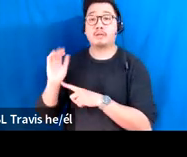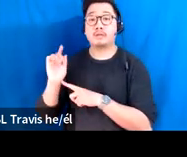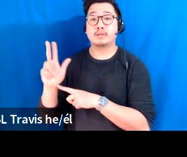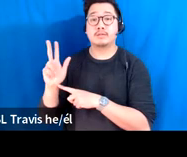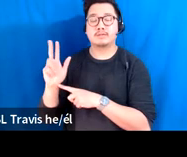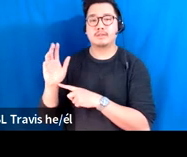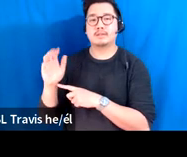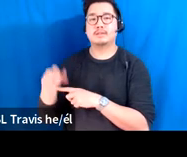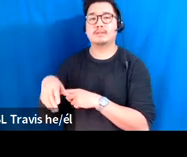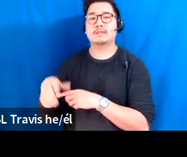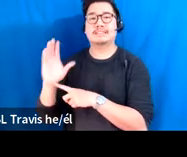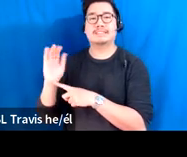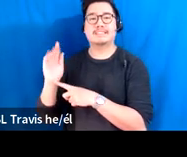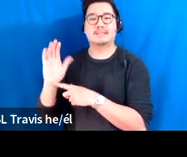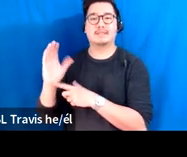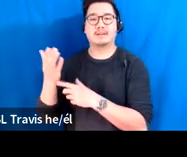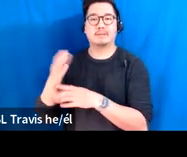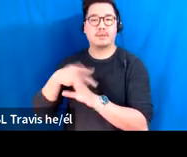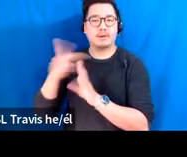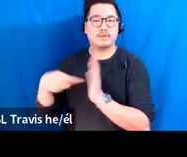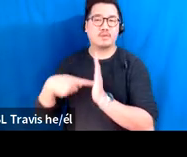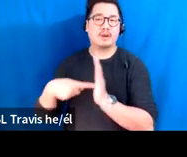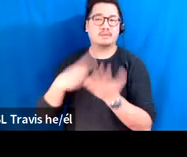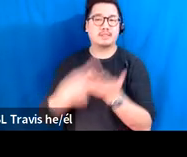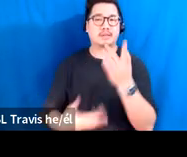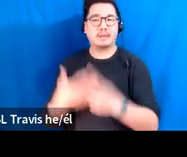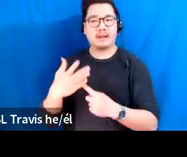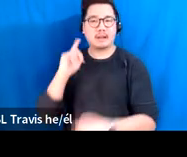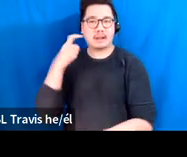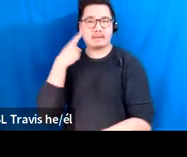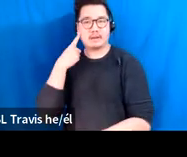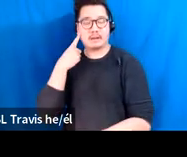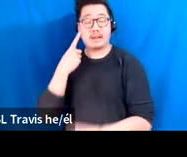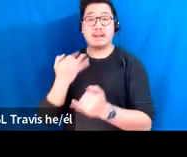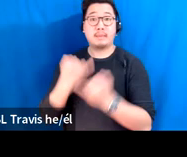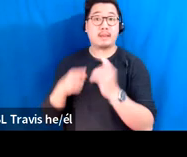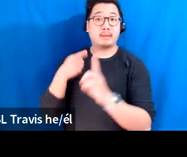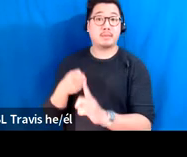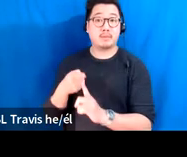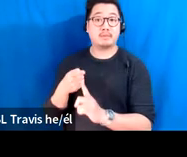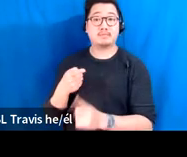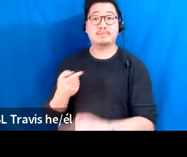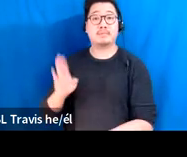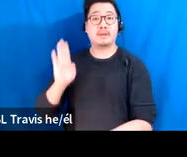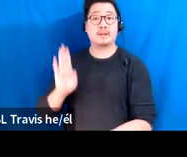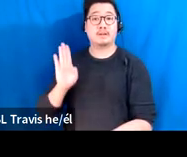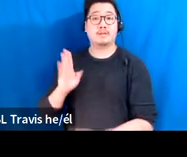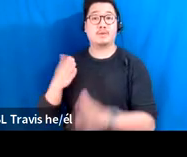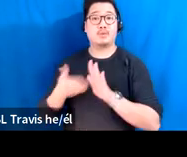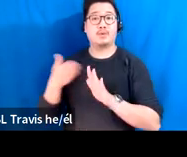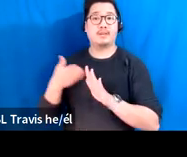debate and student government the final point that i want to make is that boston operates from a position of